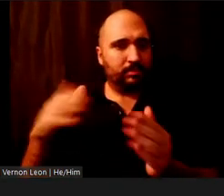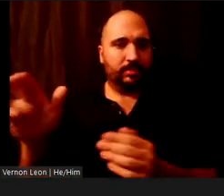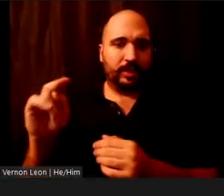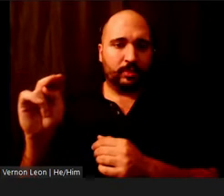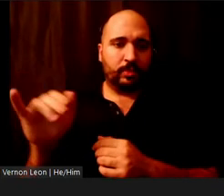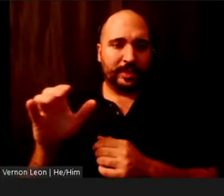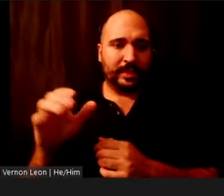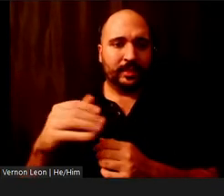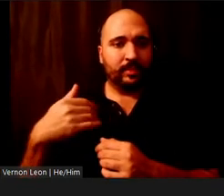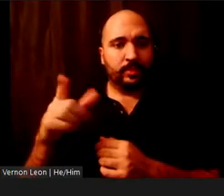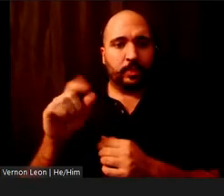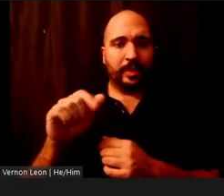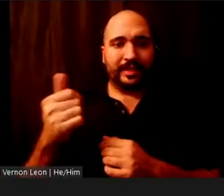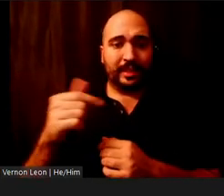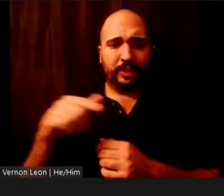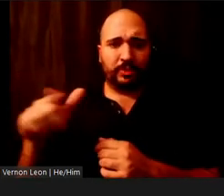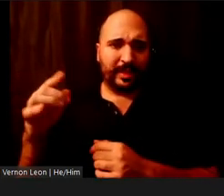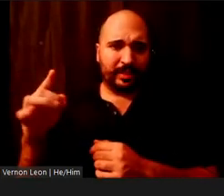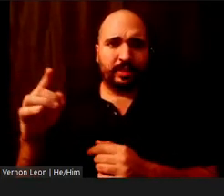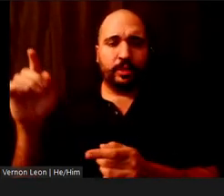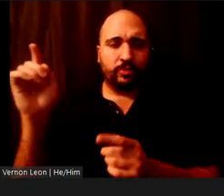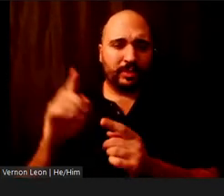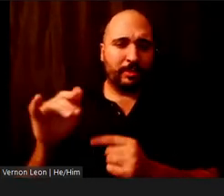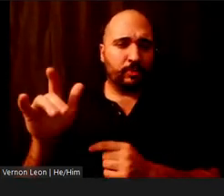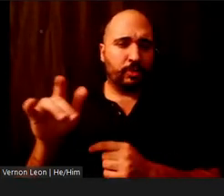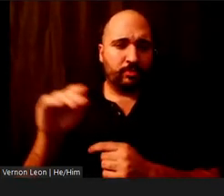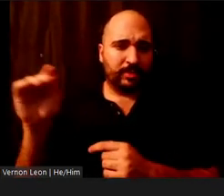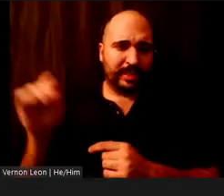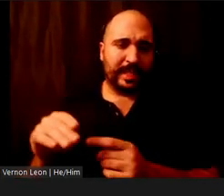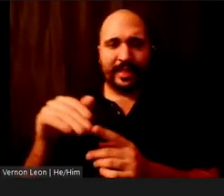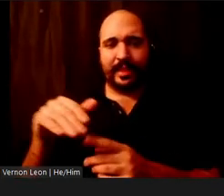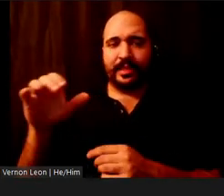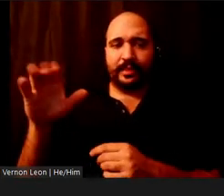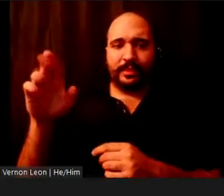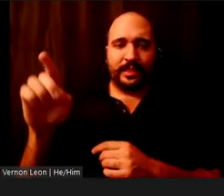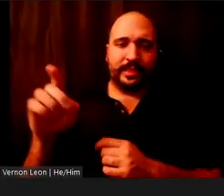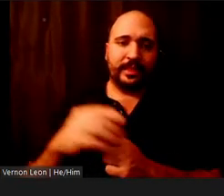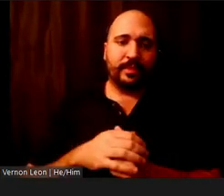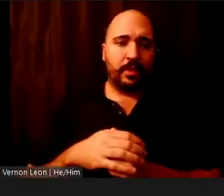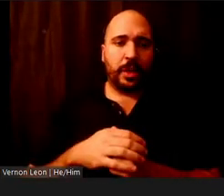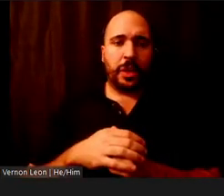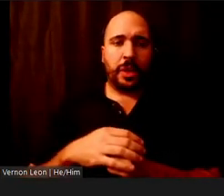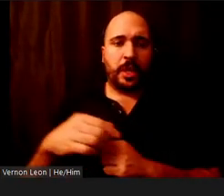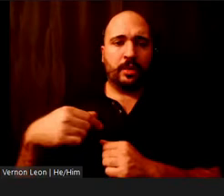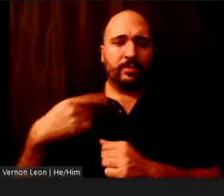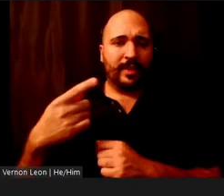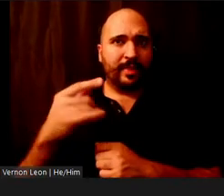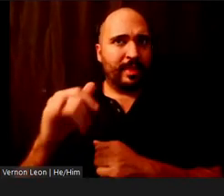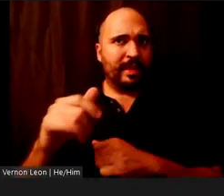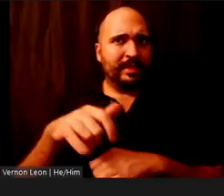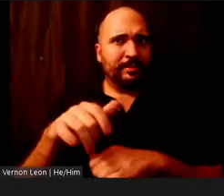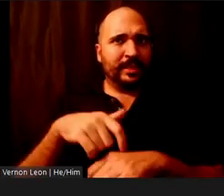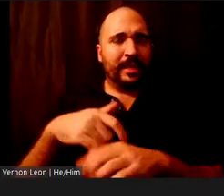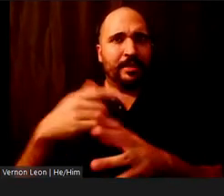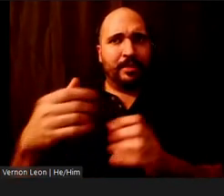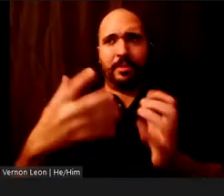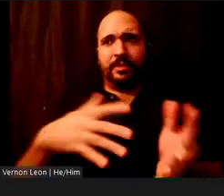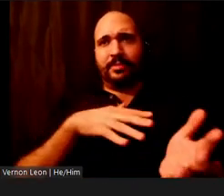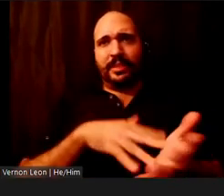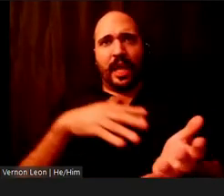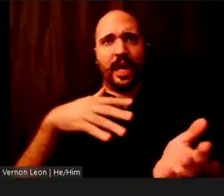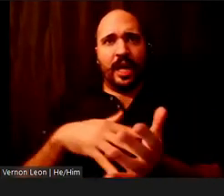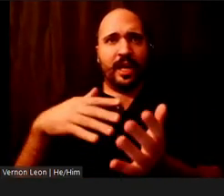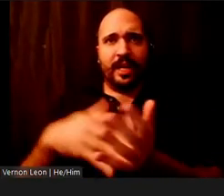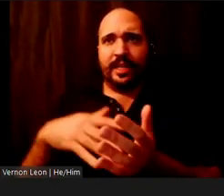decreased by 23% in Manhattan's Central Business District, or CBD. And during that same period, multiple studies and panels